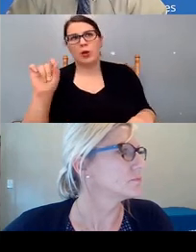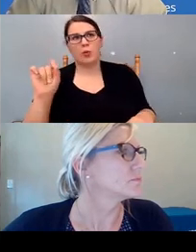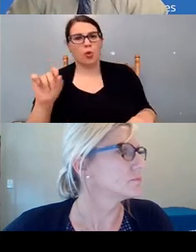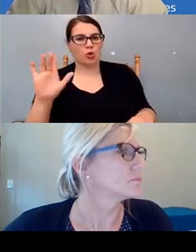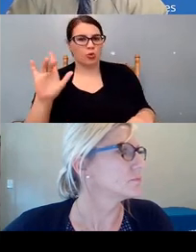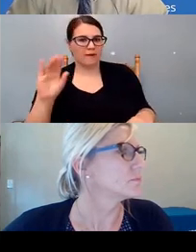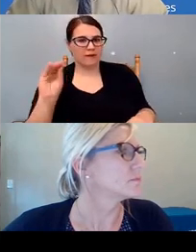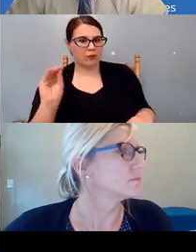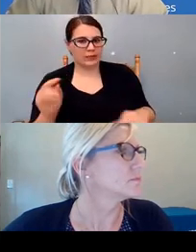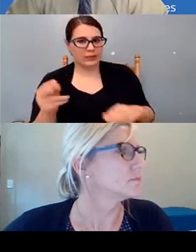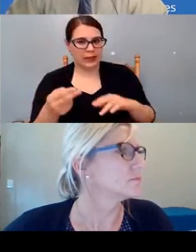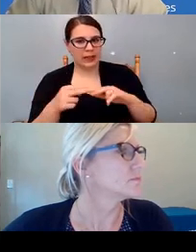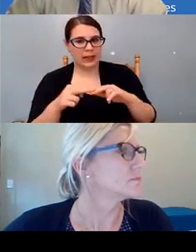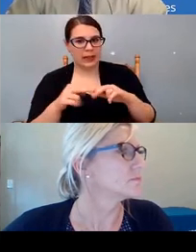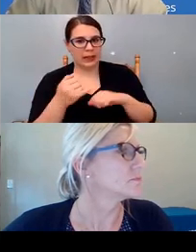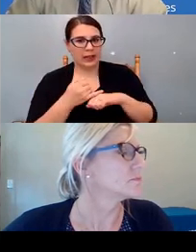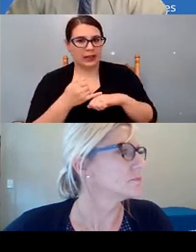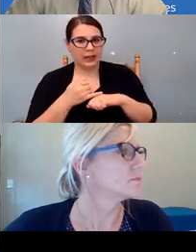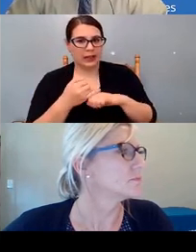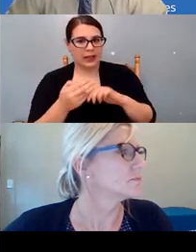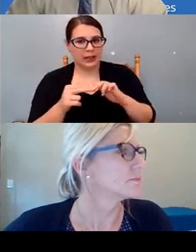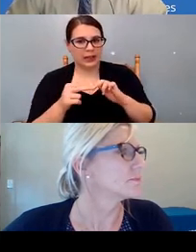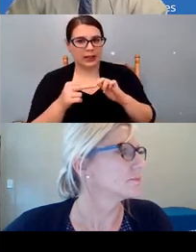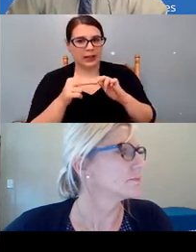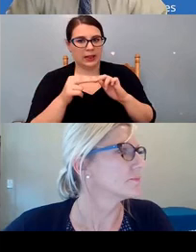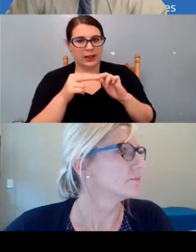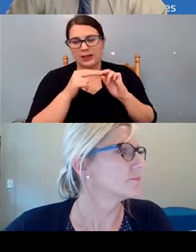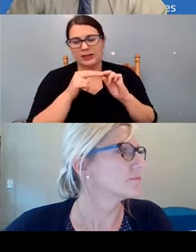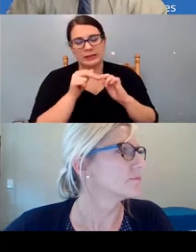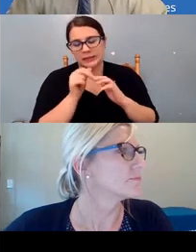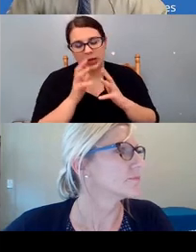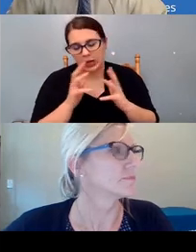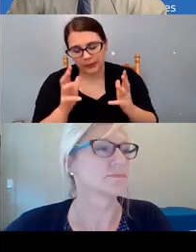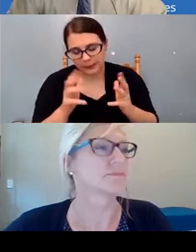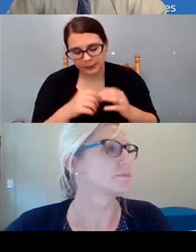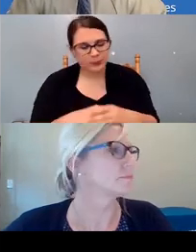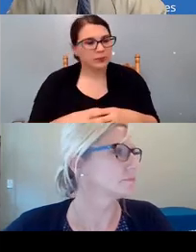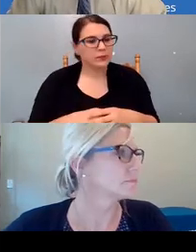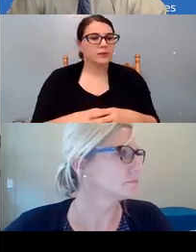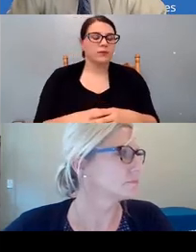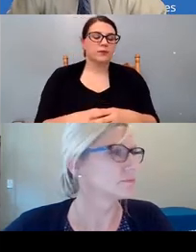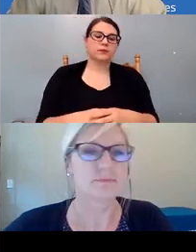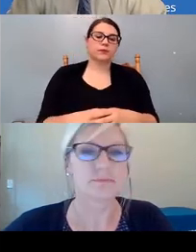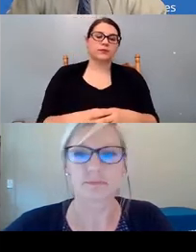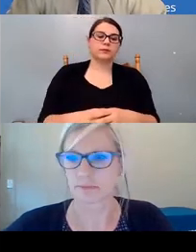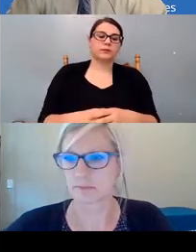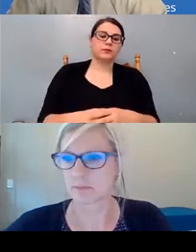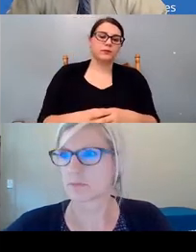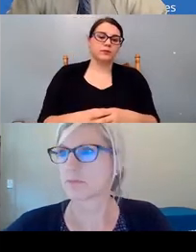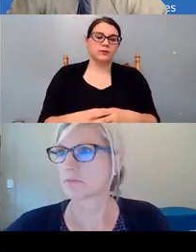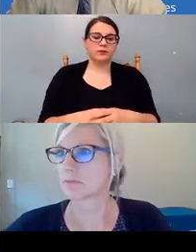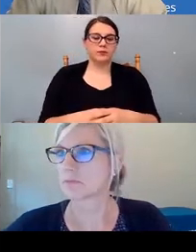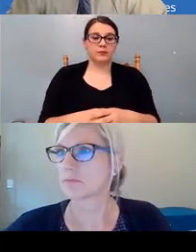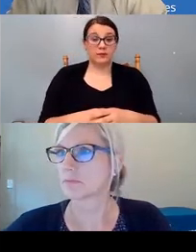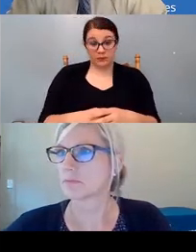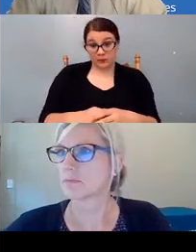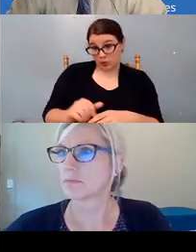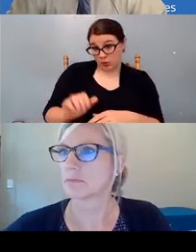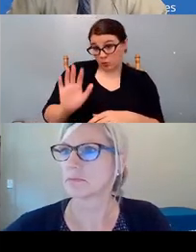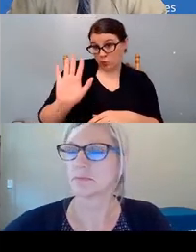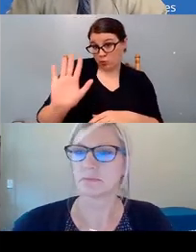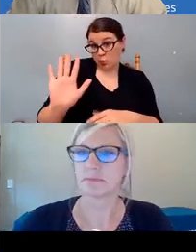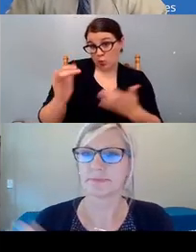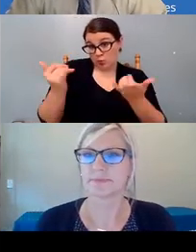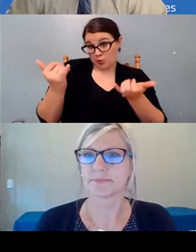a lot. Your current cost just from an account fee every month is